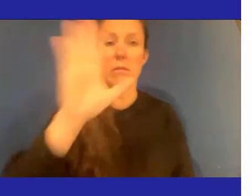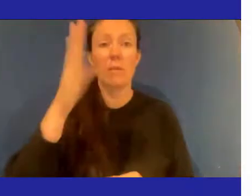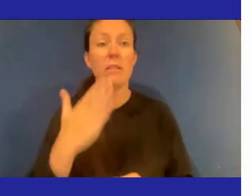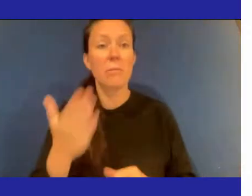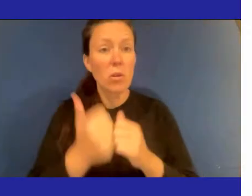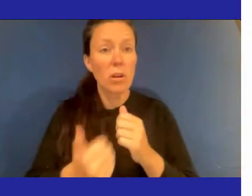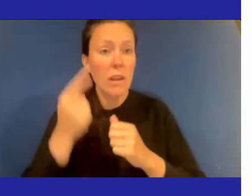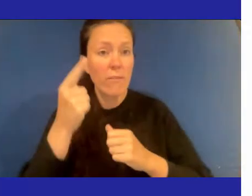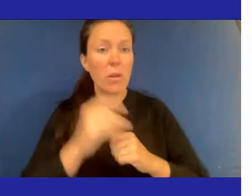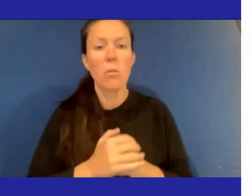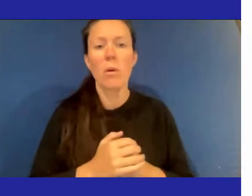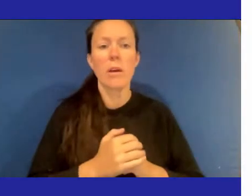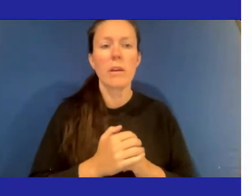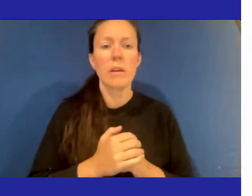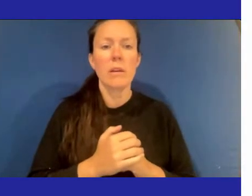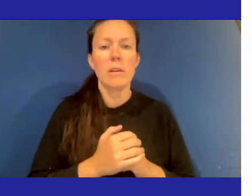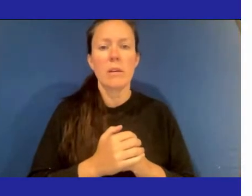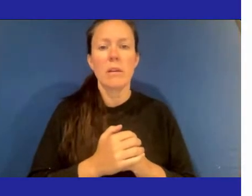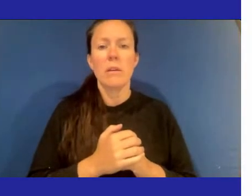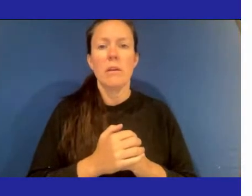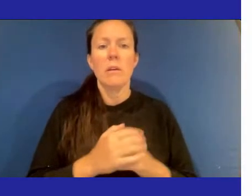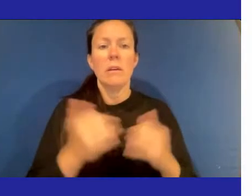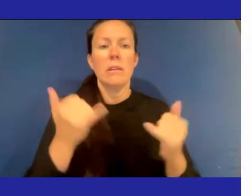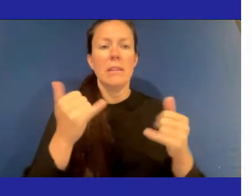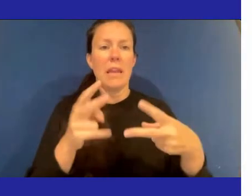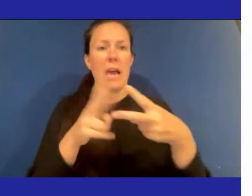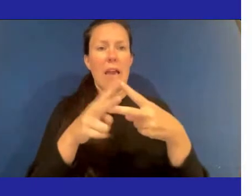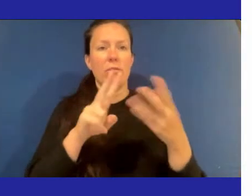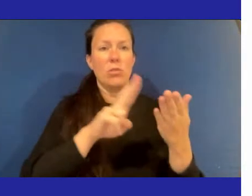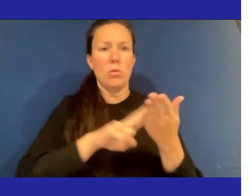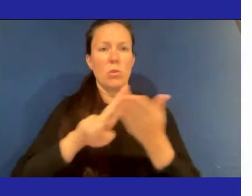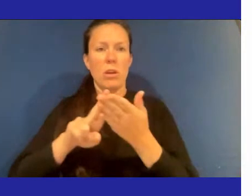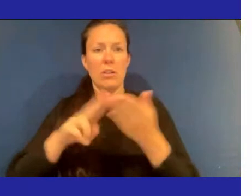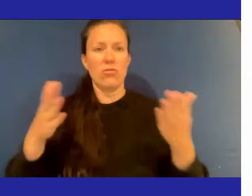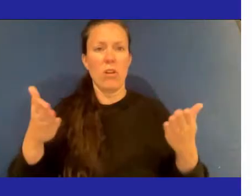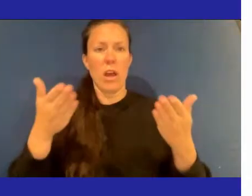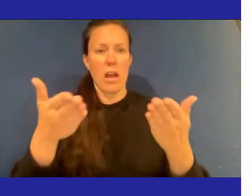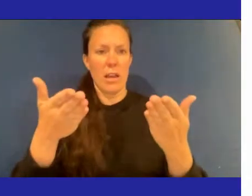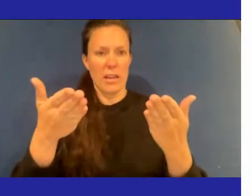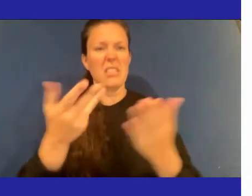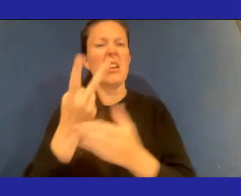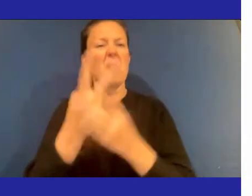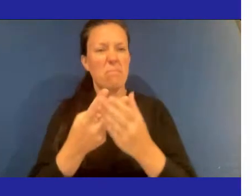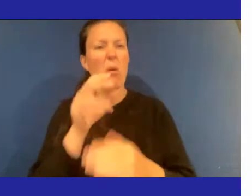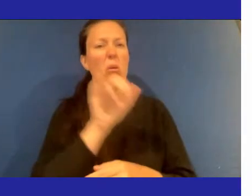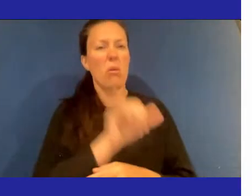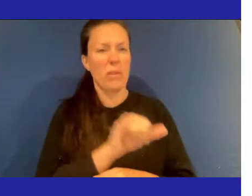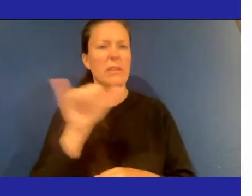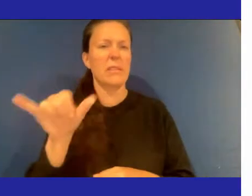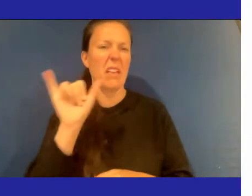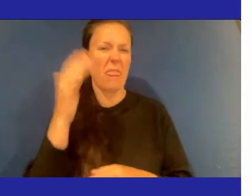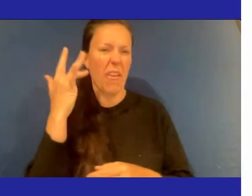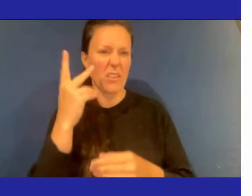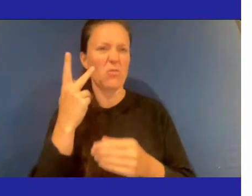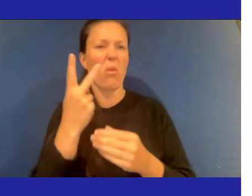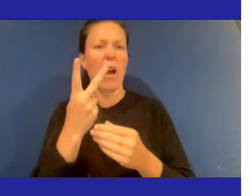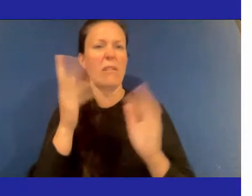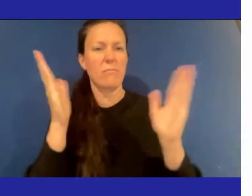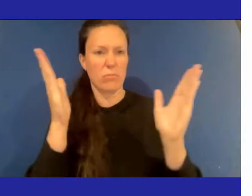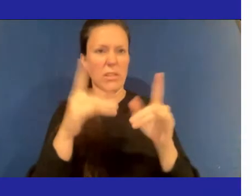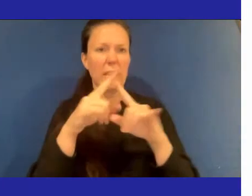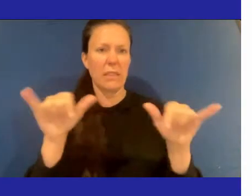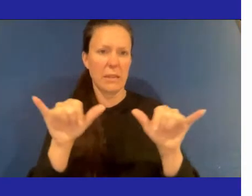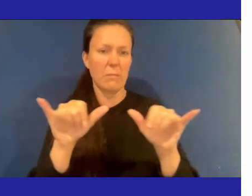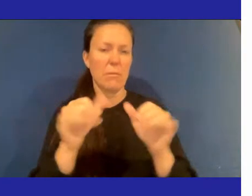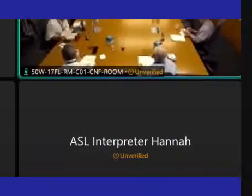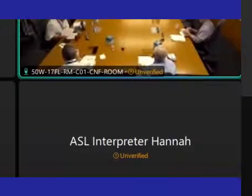forth two contracts that are very similar. That's why we're bundling them together. Would you like me